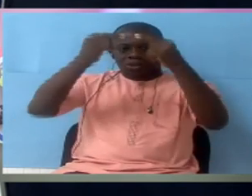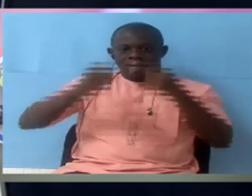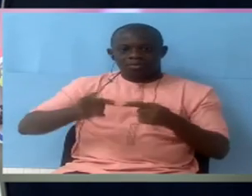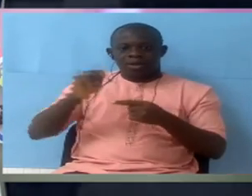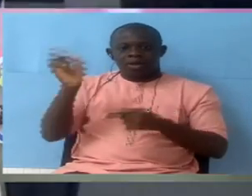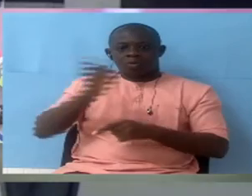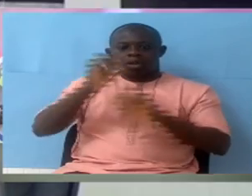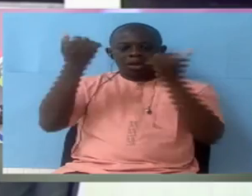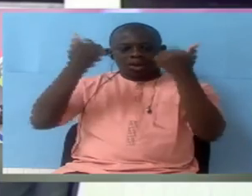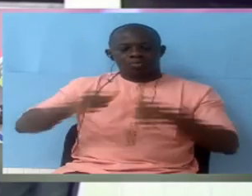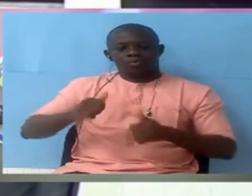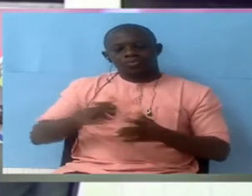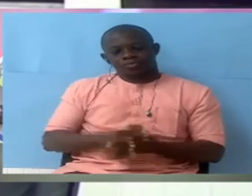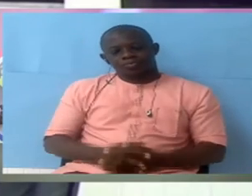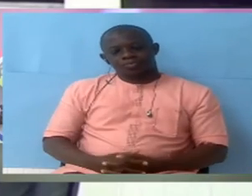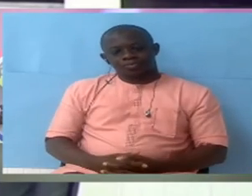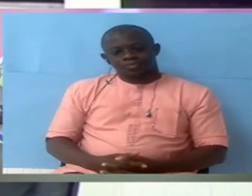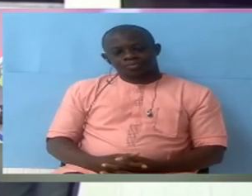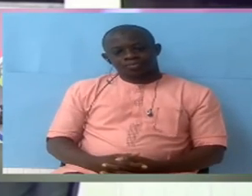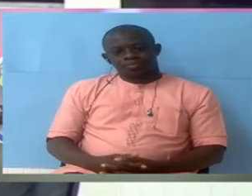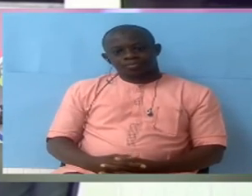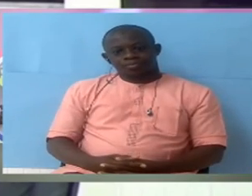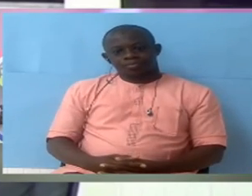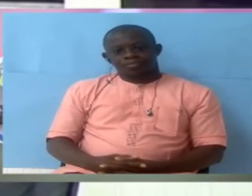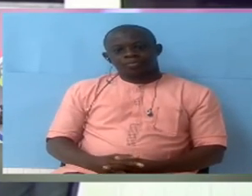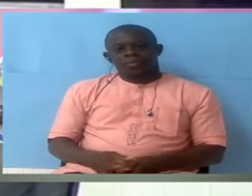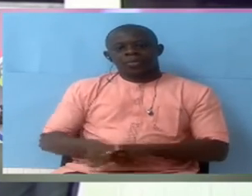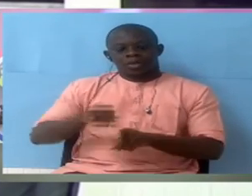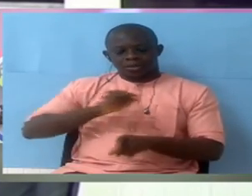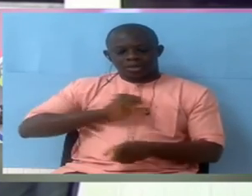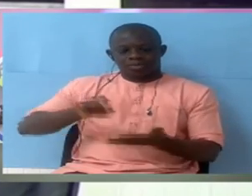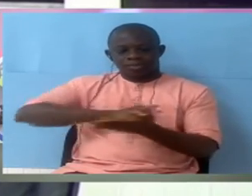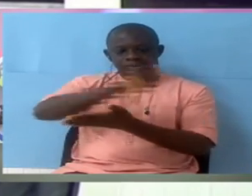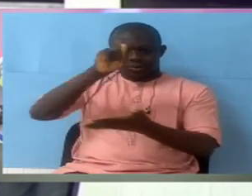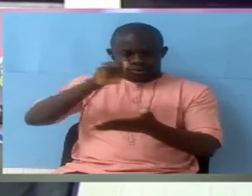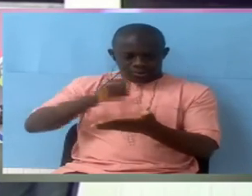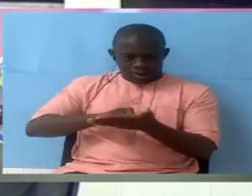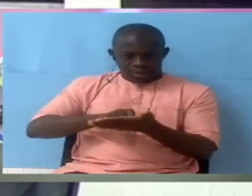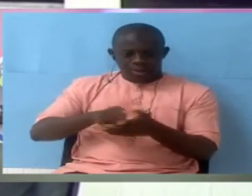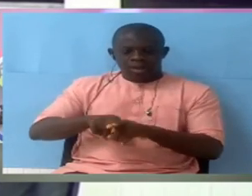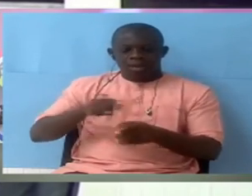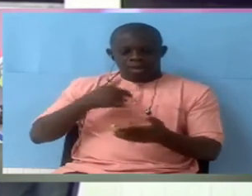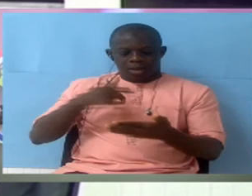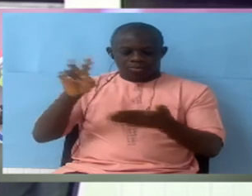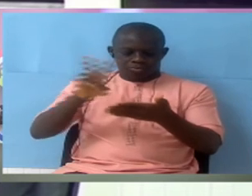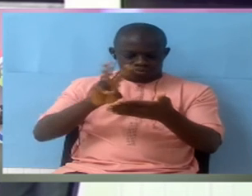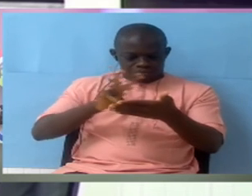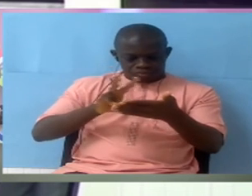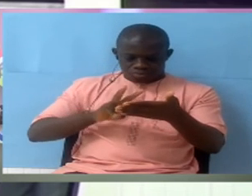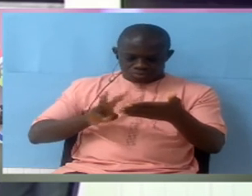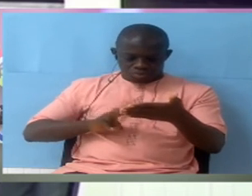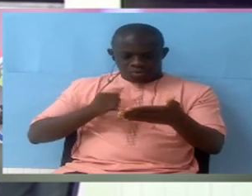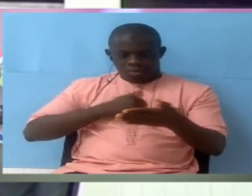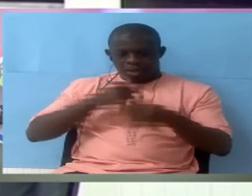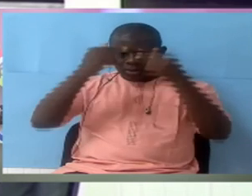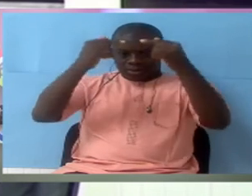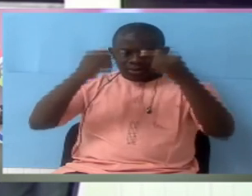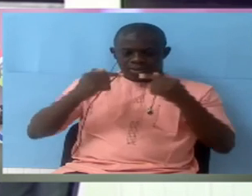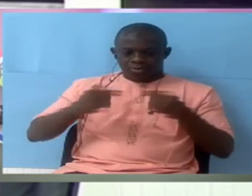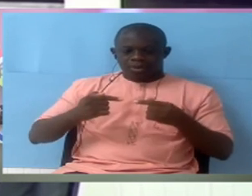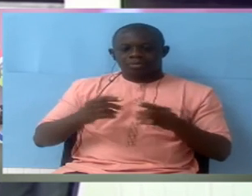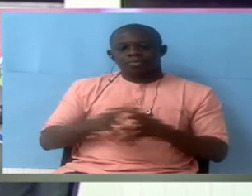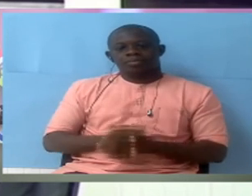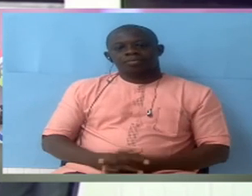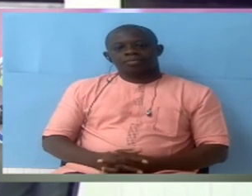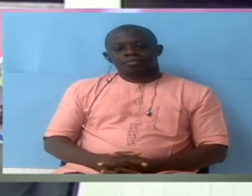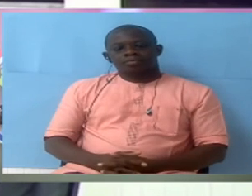dé bi ma joxé suma kaddu yow nekuloko fa wal. Then he signed. I read my statement. Ma jang suma statement bi.